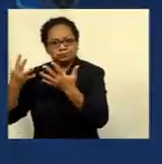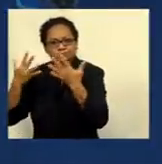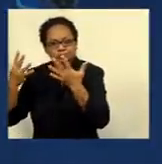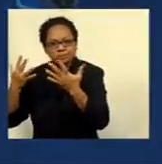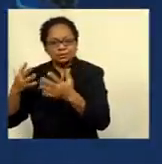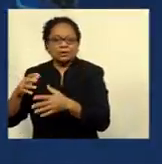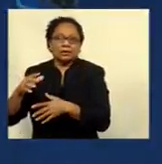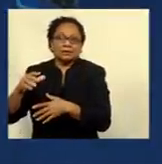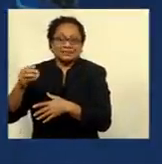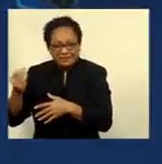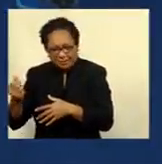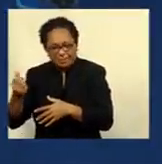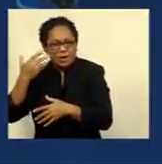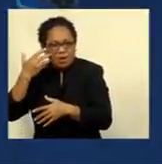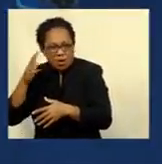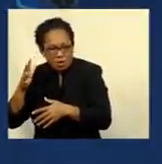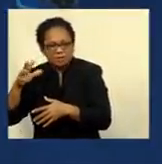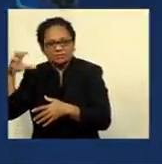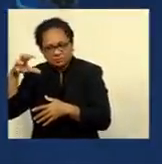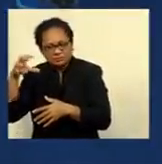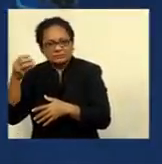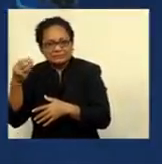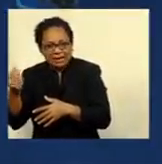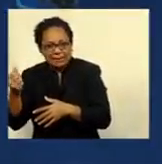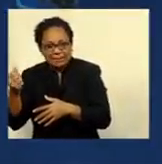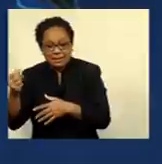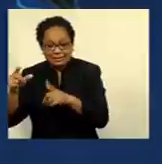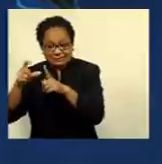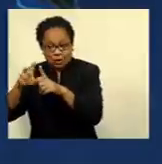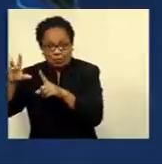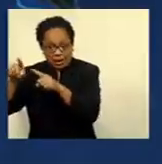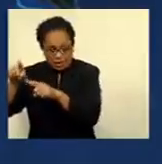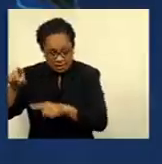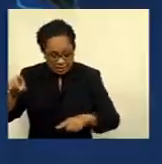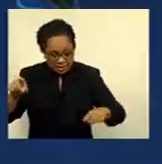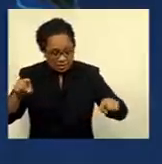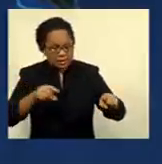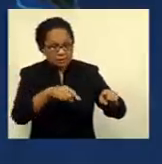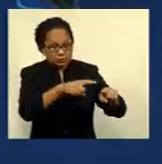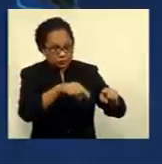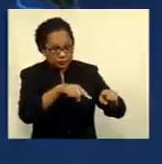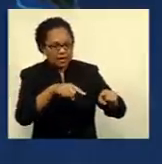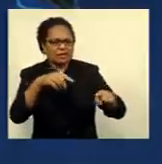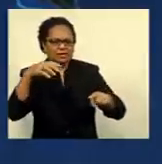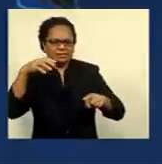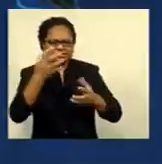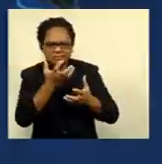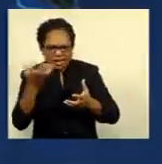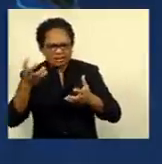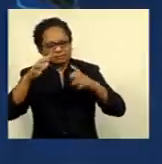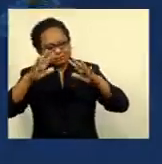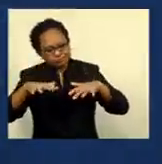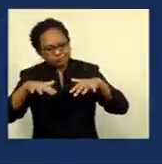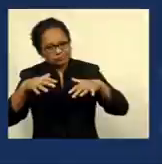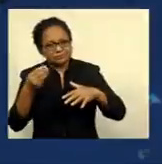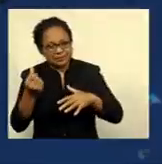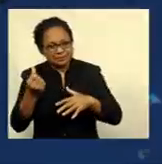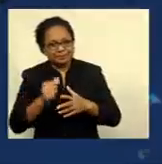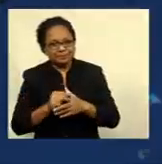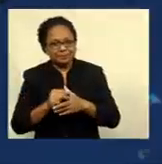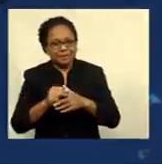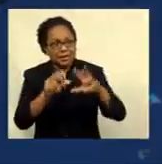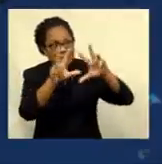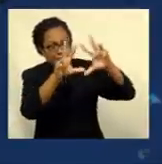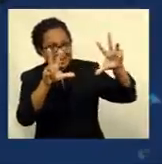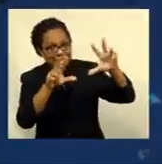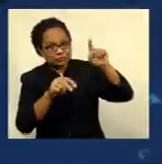humid with partial sunshine. Eastwards from Pacific Harbour to Suva, mostly cloudy with a couple of showers. In the north,